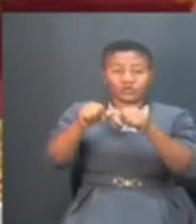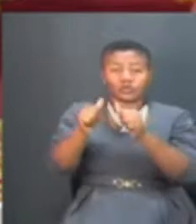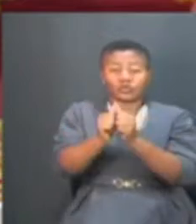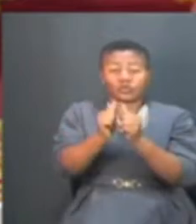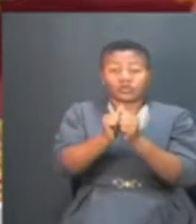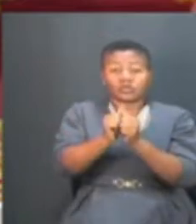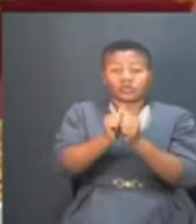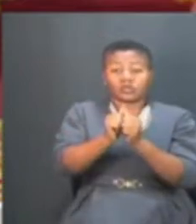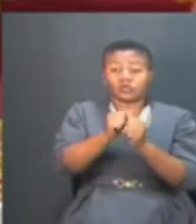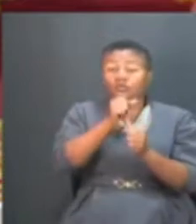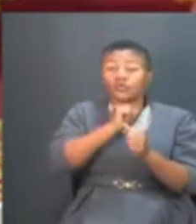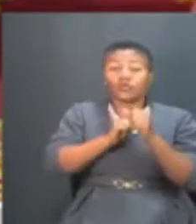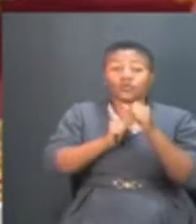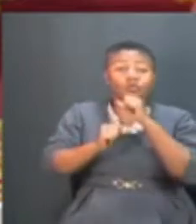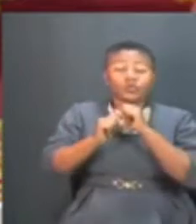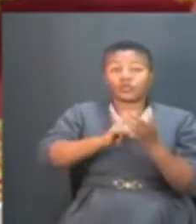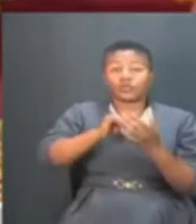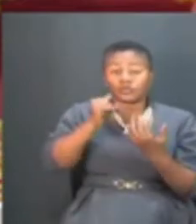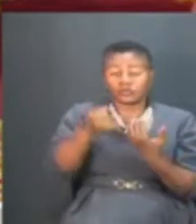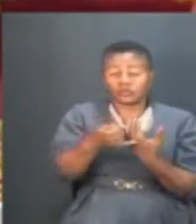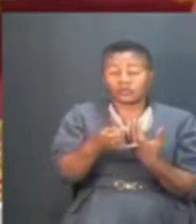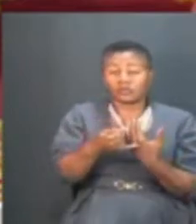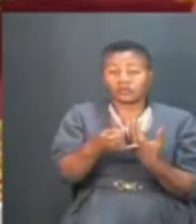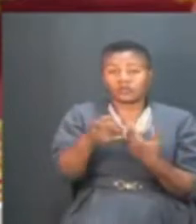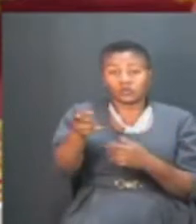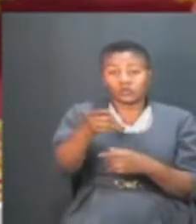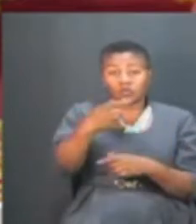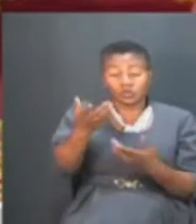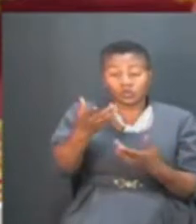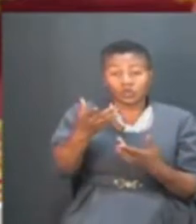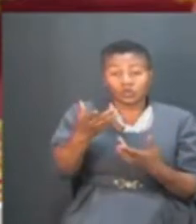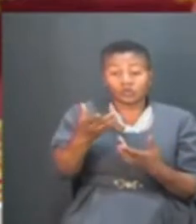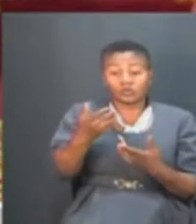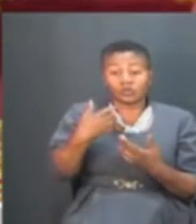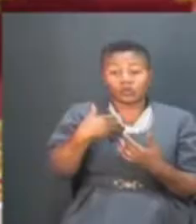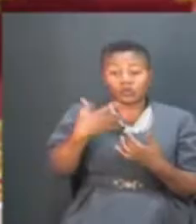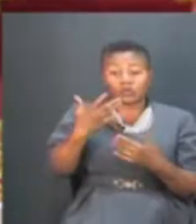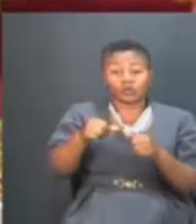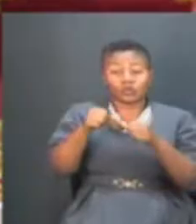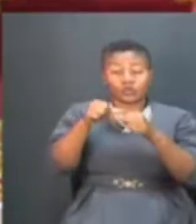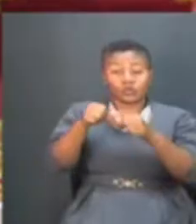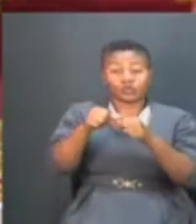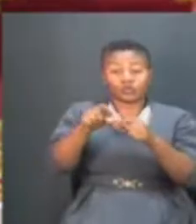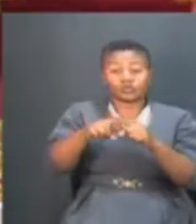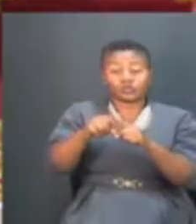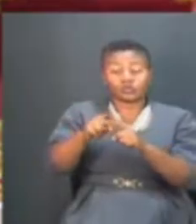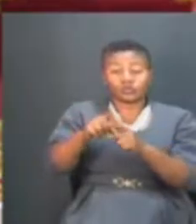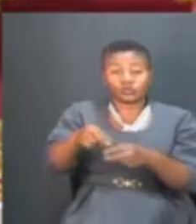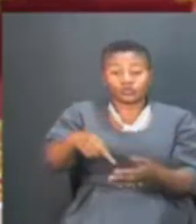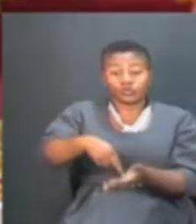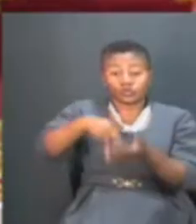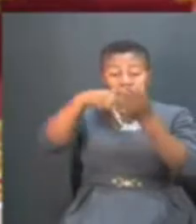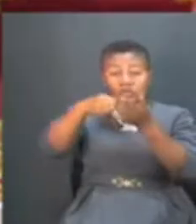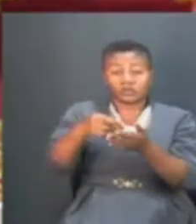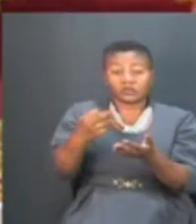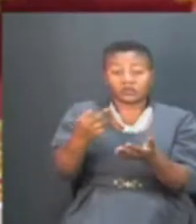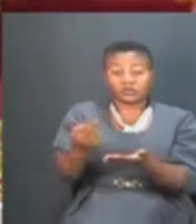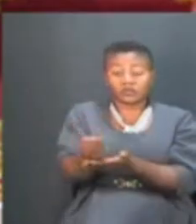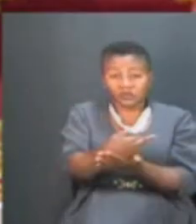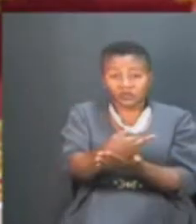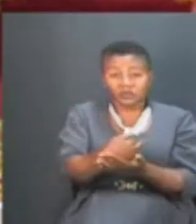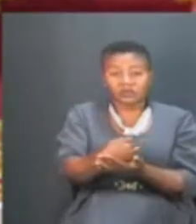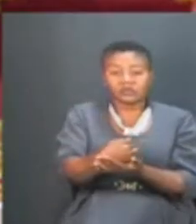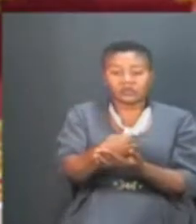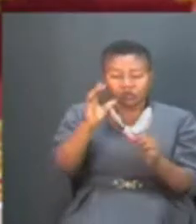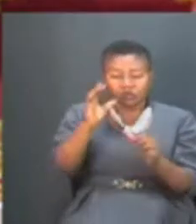in your constituency adhere to you, and I agree. And as long as we continue to raise the necessary revenues, yours will also be completed in due course.